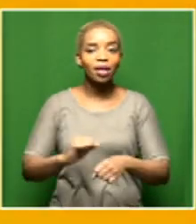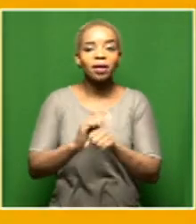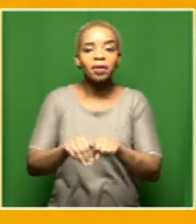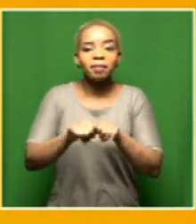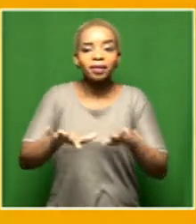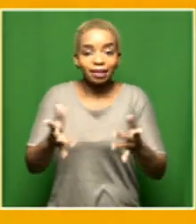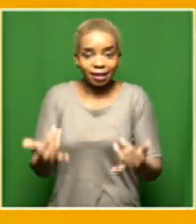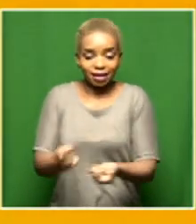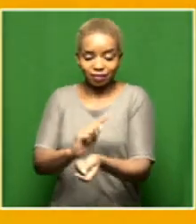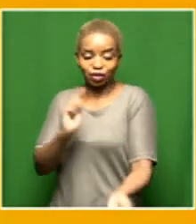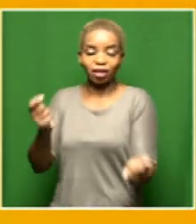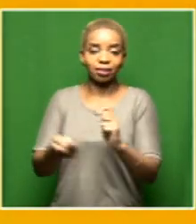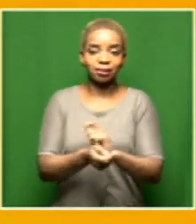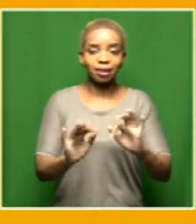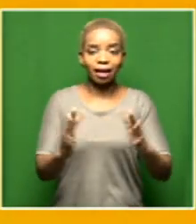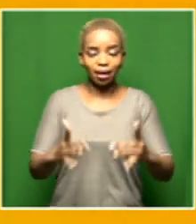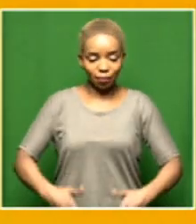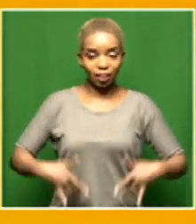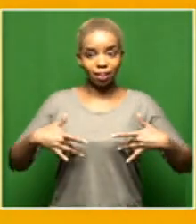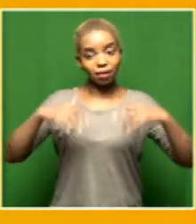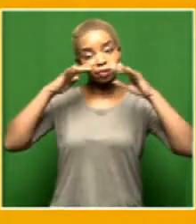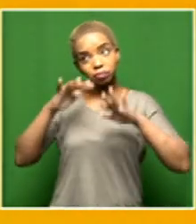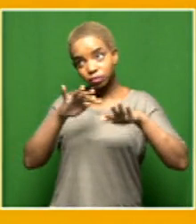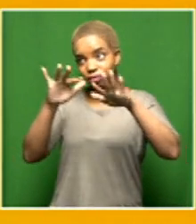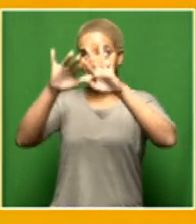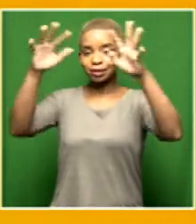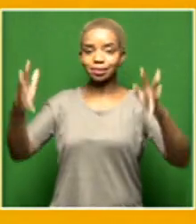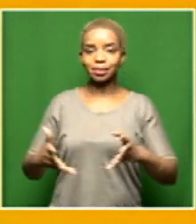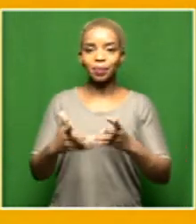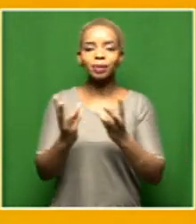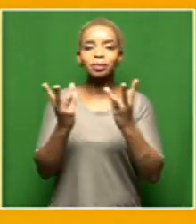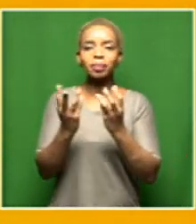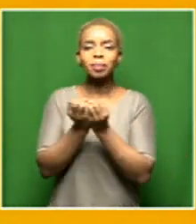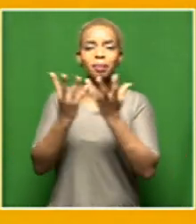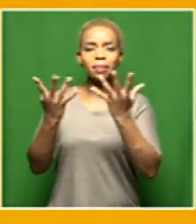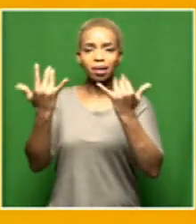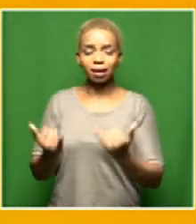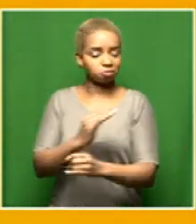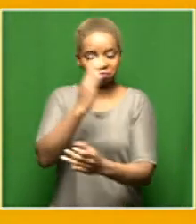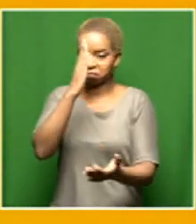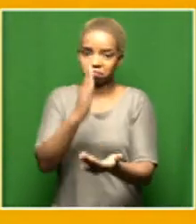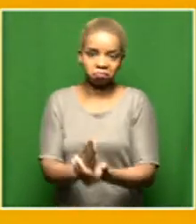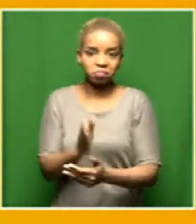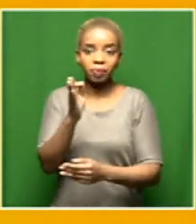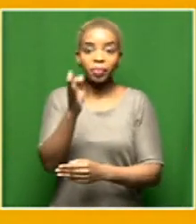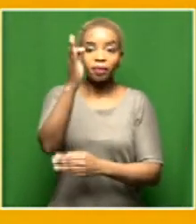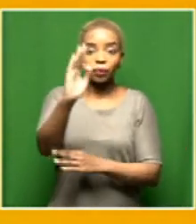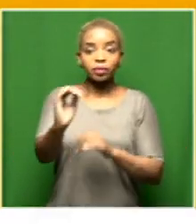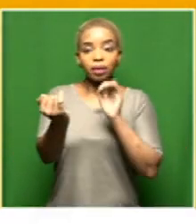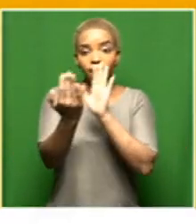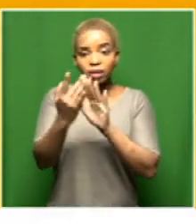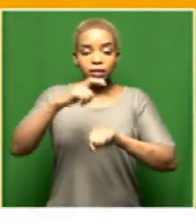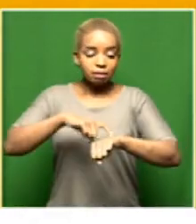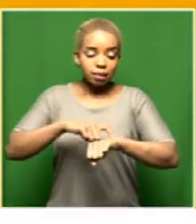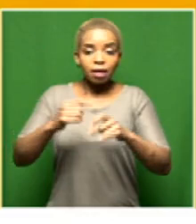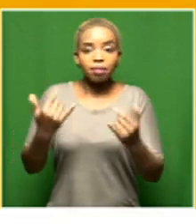COVID-19 has changed how we live and view the world. It has left so many people uncertain of the future as we face a time where the future